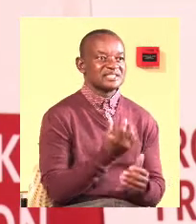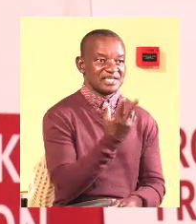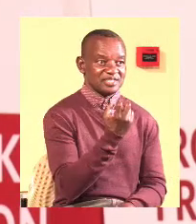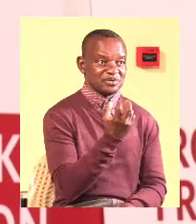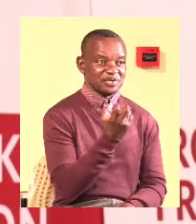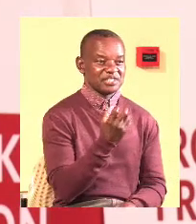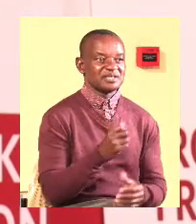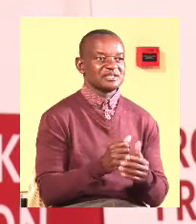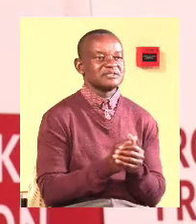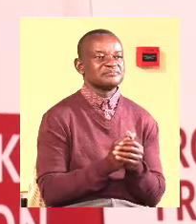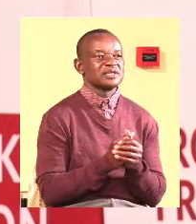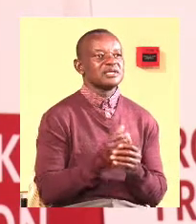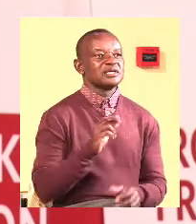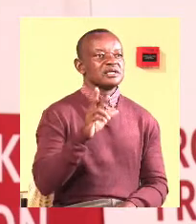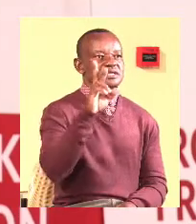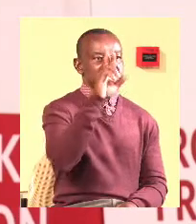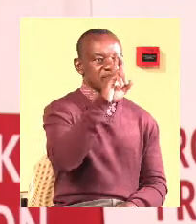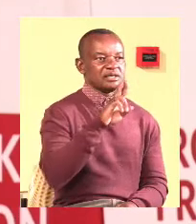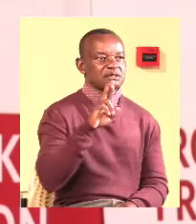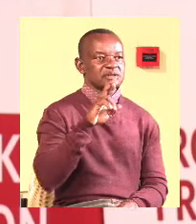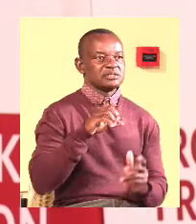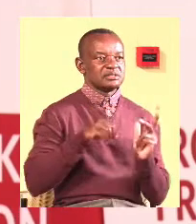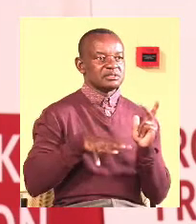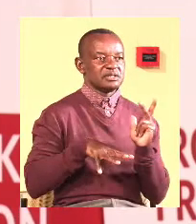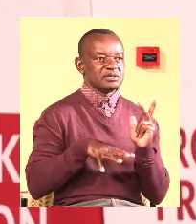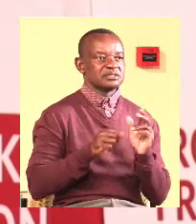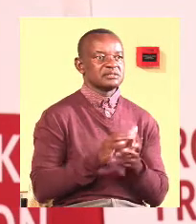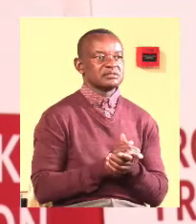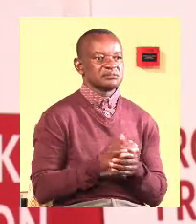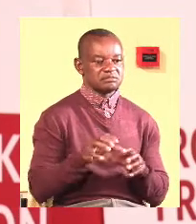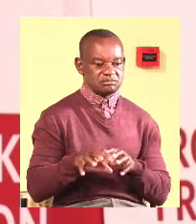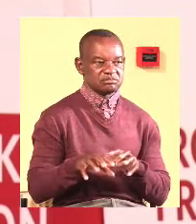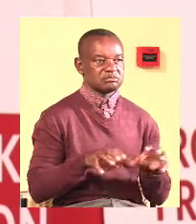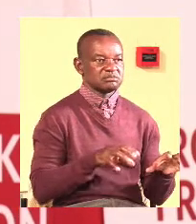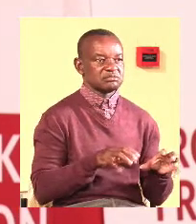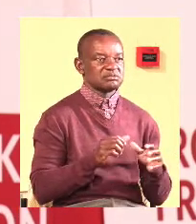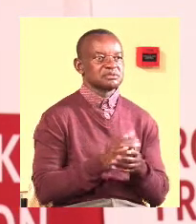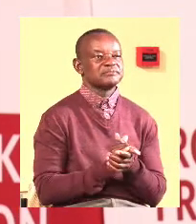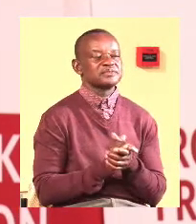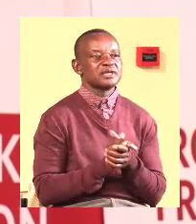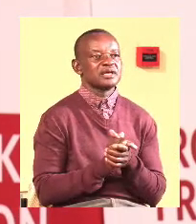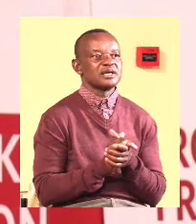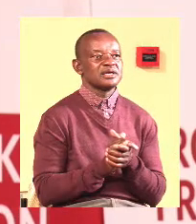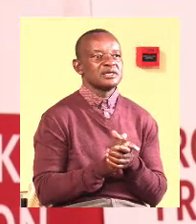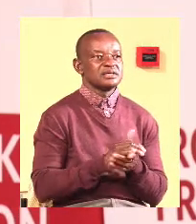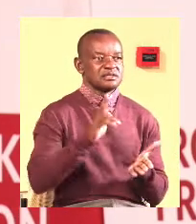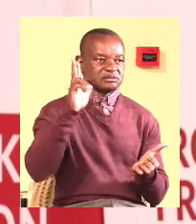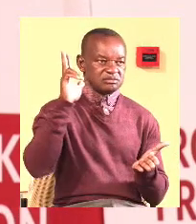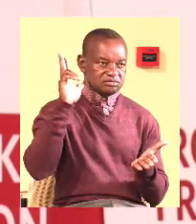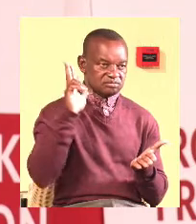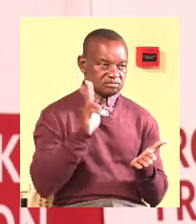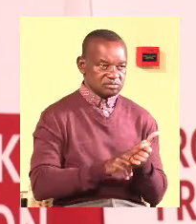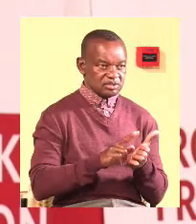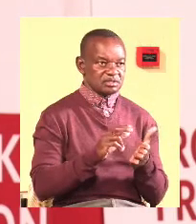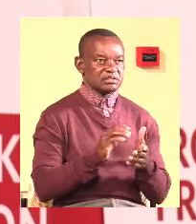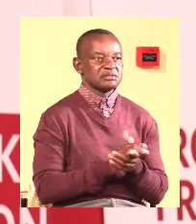The regional councillors or constituencies are no longer issuing travel